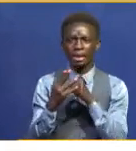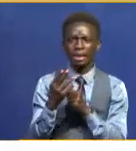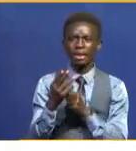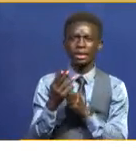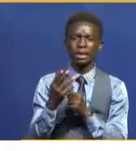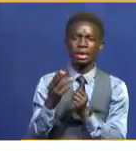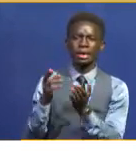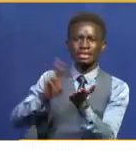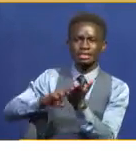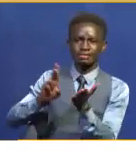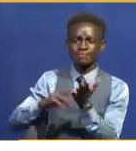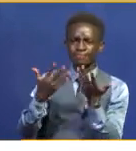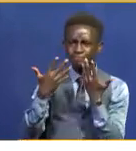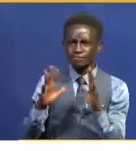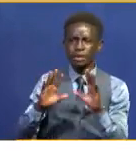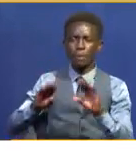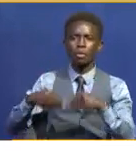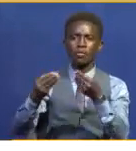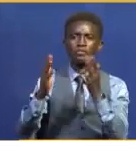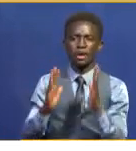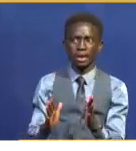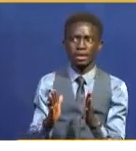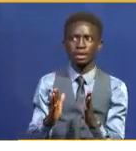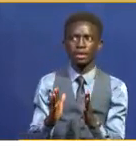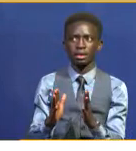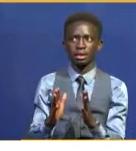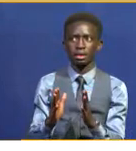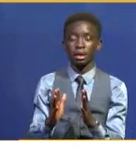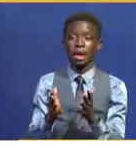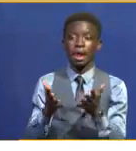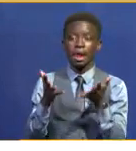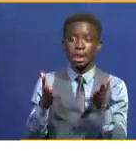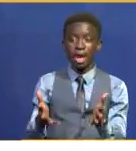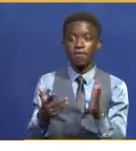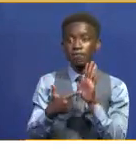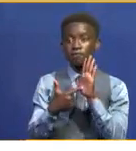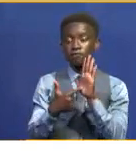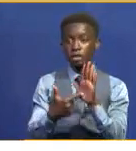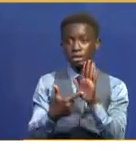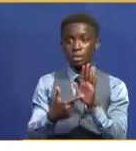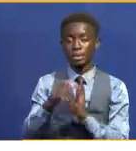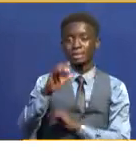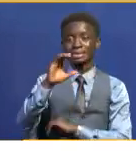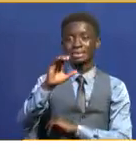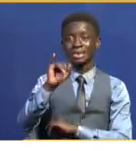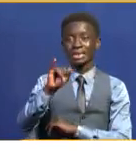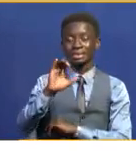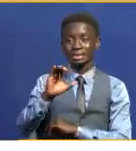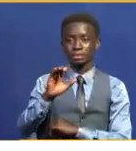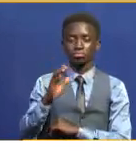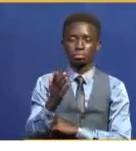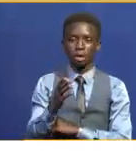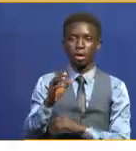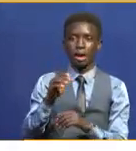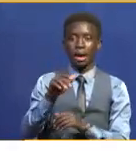registered providers, unit trusts or collective investment schemes. So, for instance, at CIC Asset